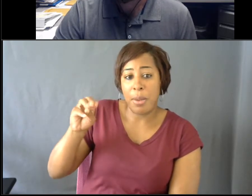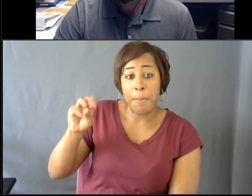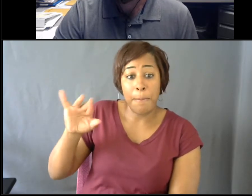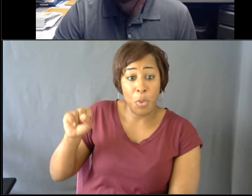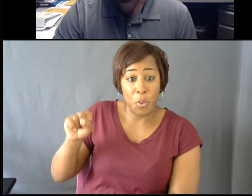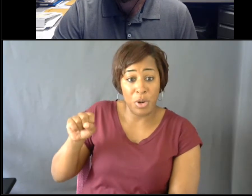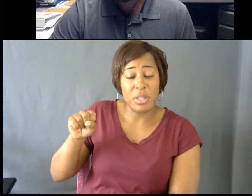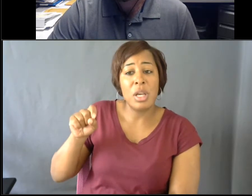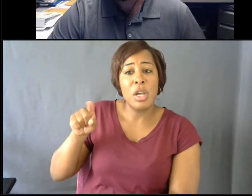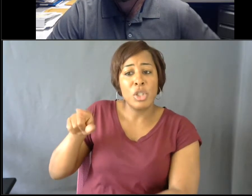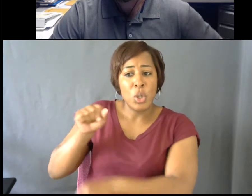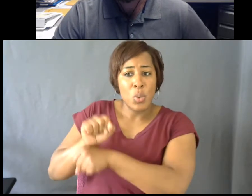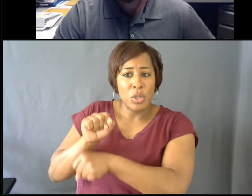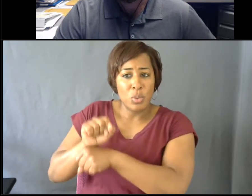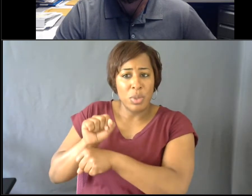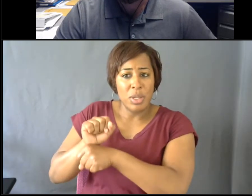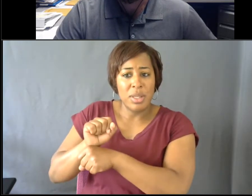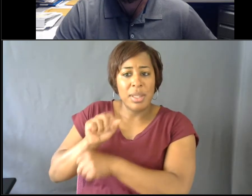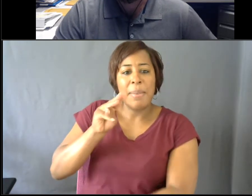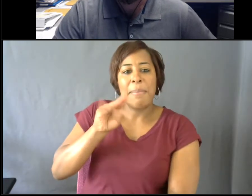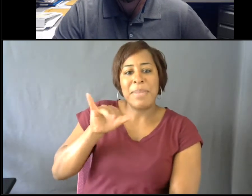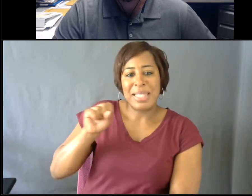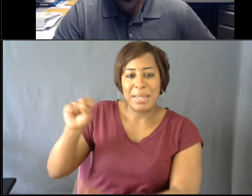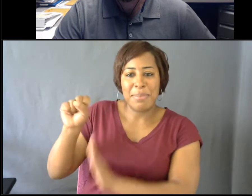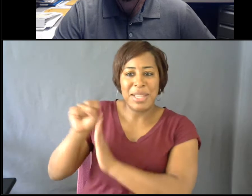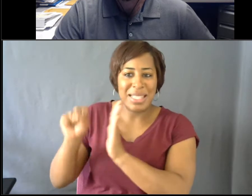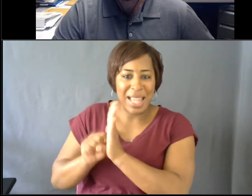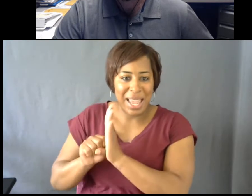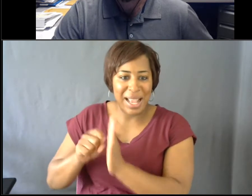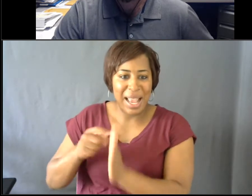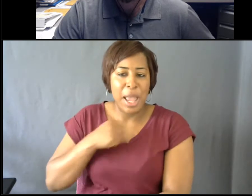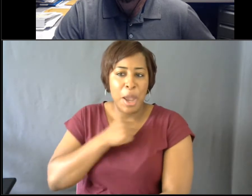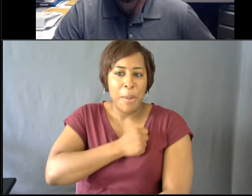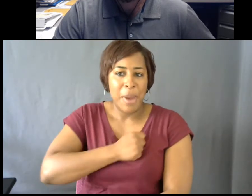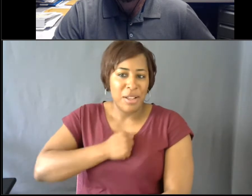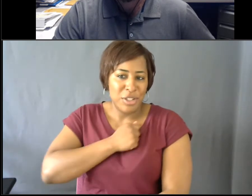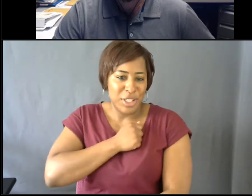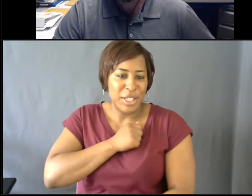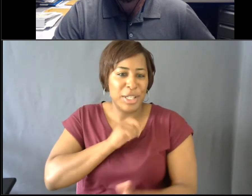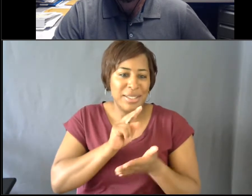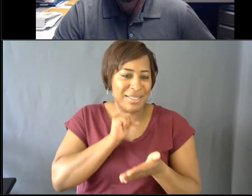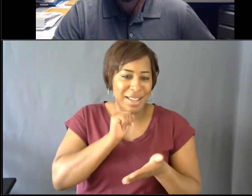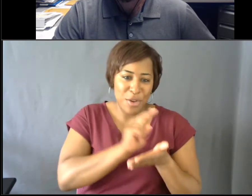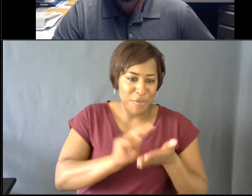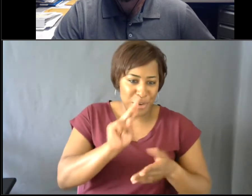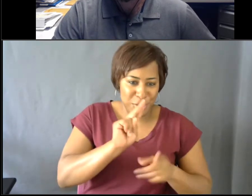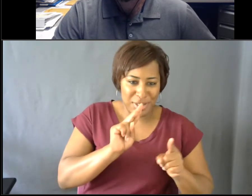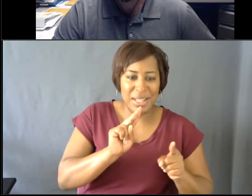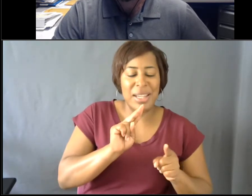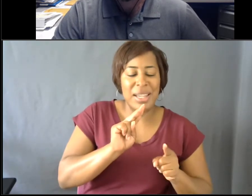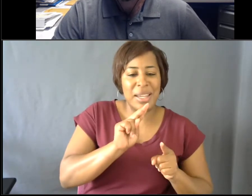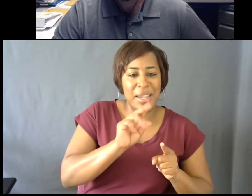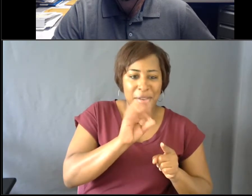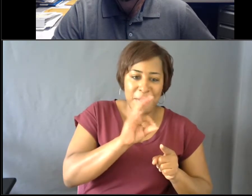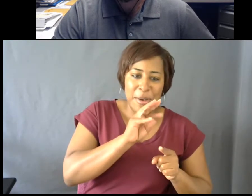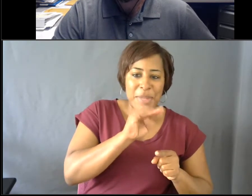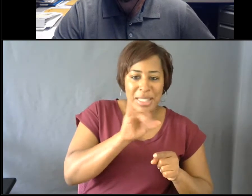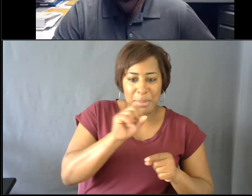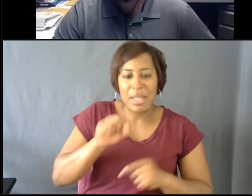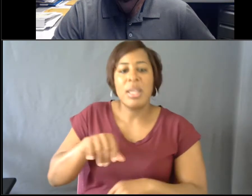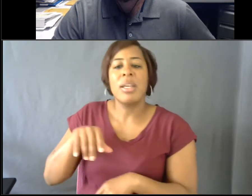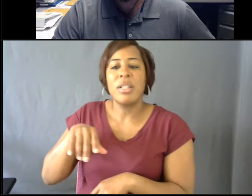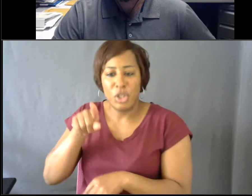University of, Mississippi State. I apologize. I know there's a difference. So she's with Mississippi State, and she's one of